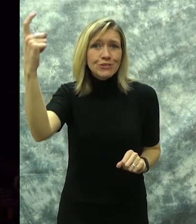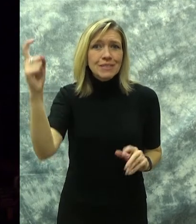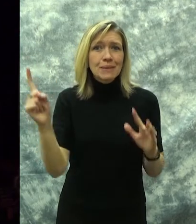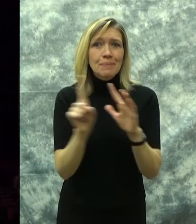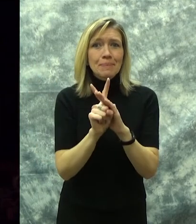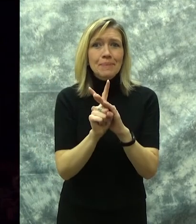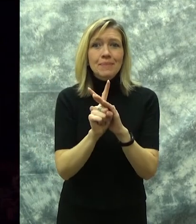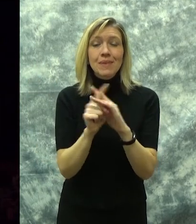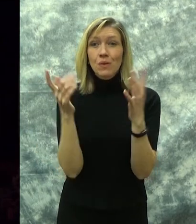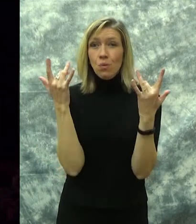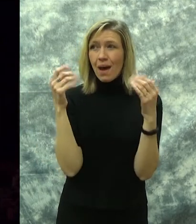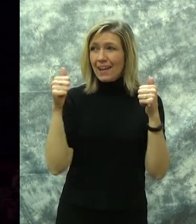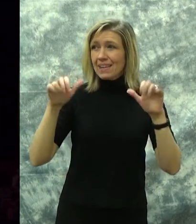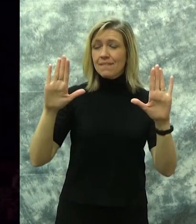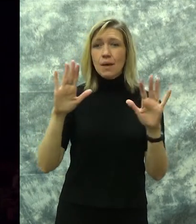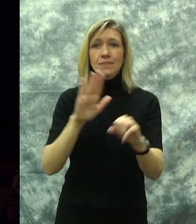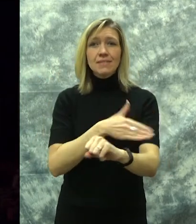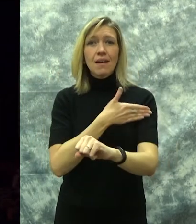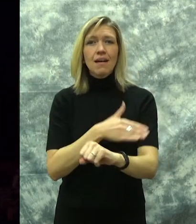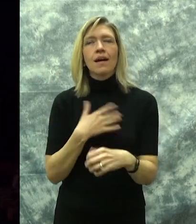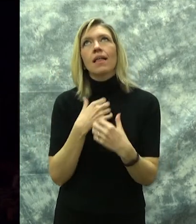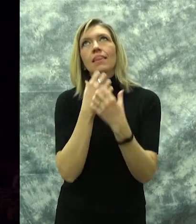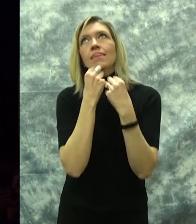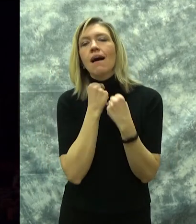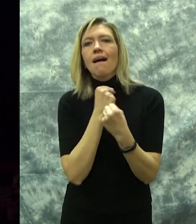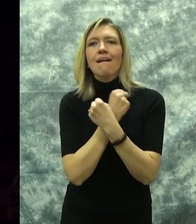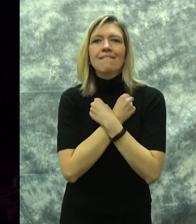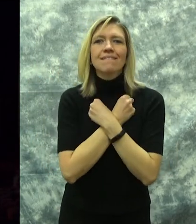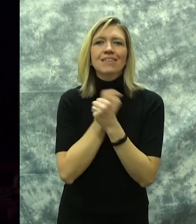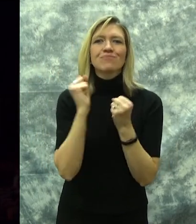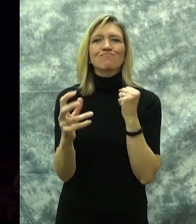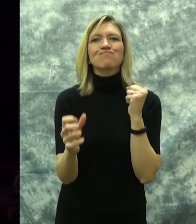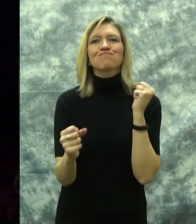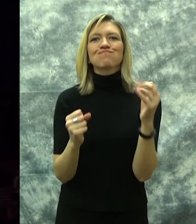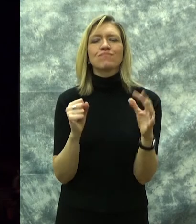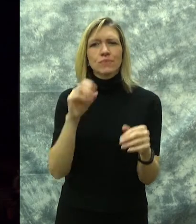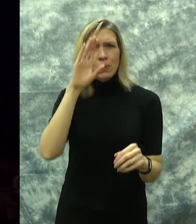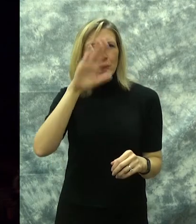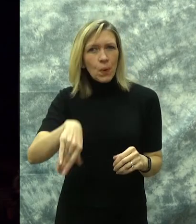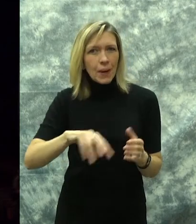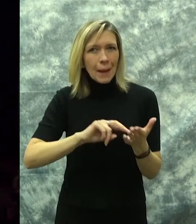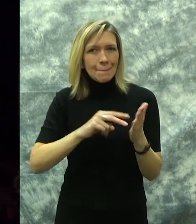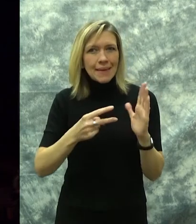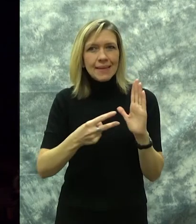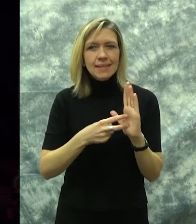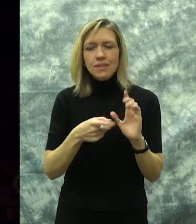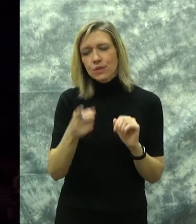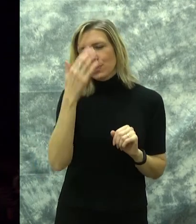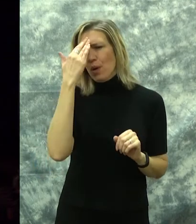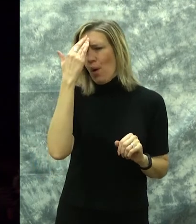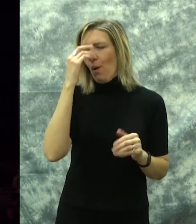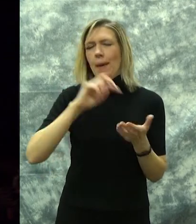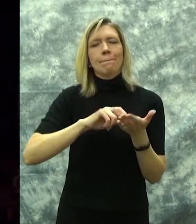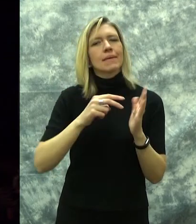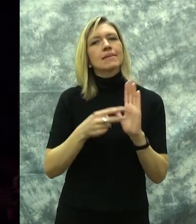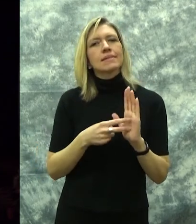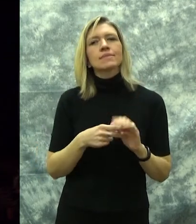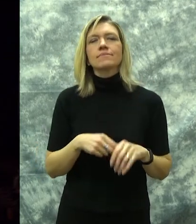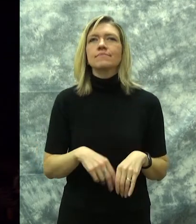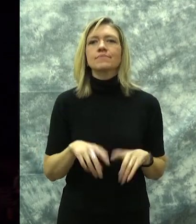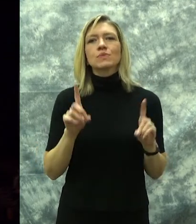give up a song that I love to sing? You know what I mean, you know what I mean.